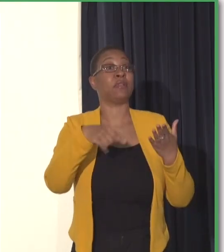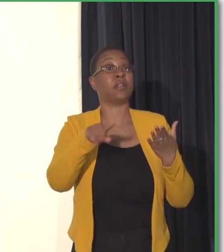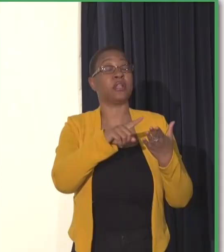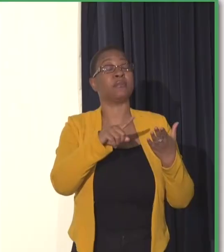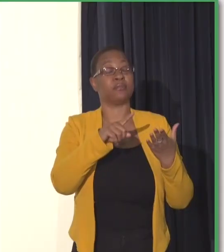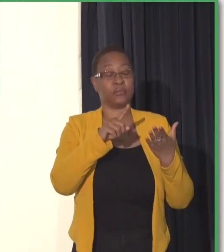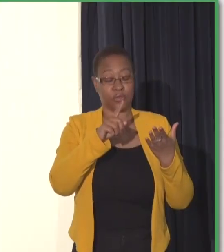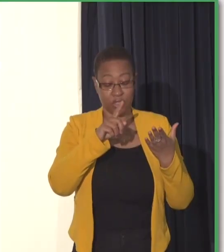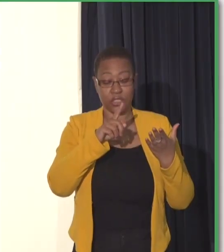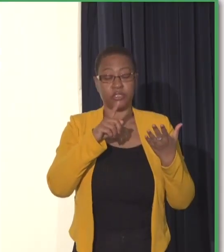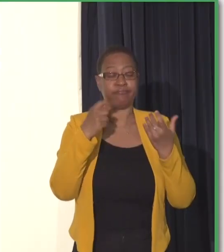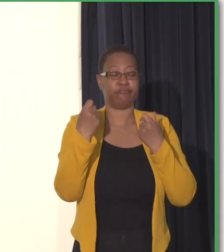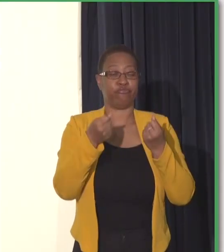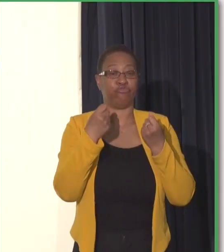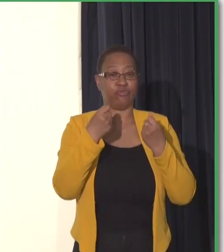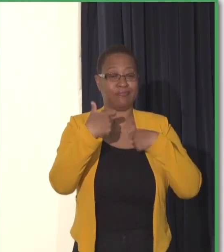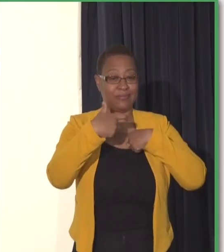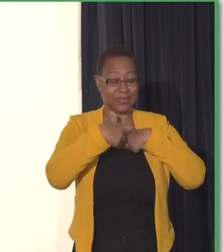time and you give them grace.